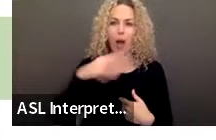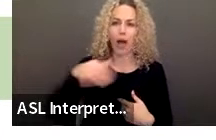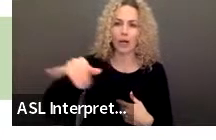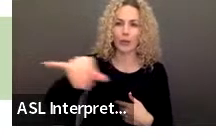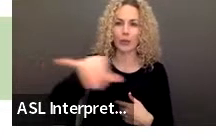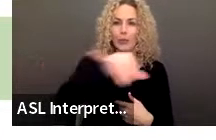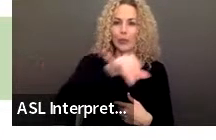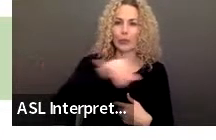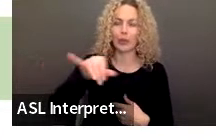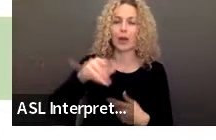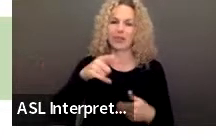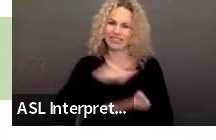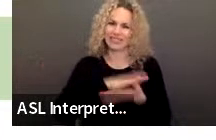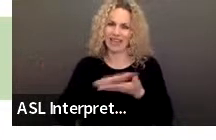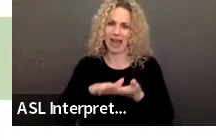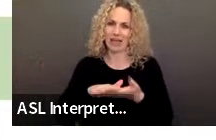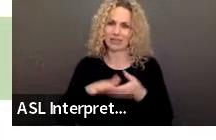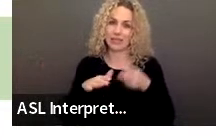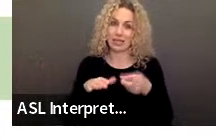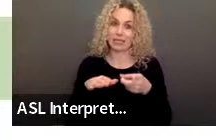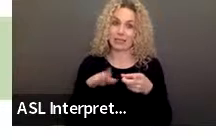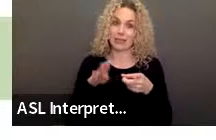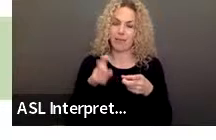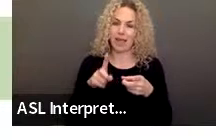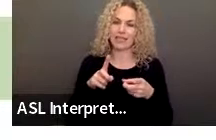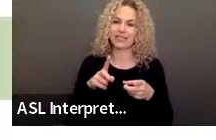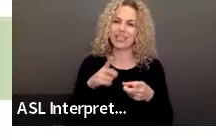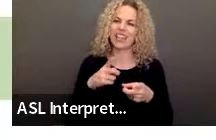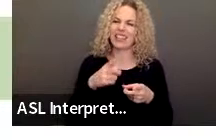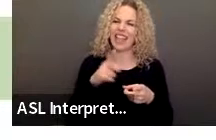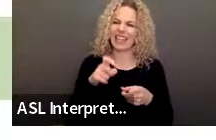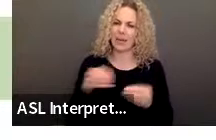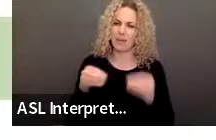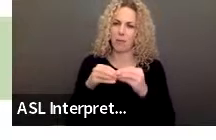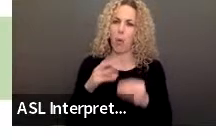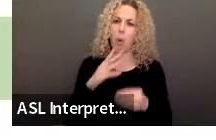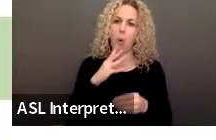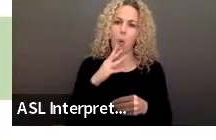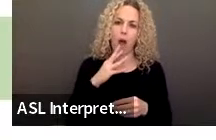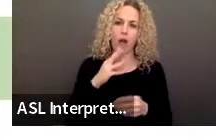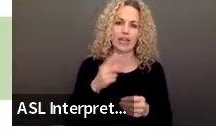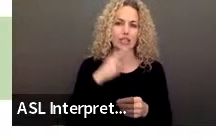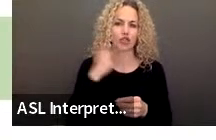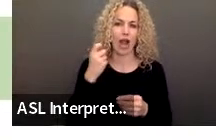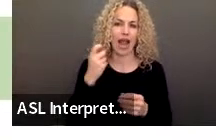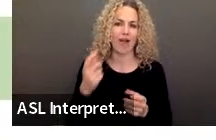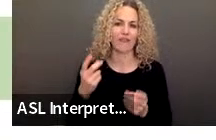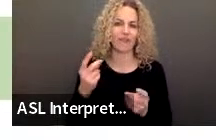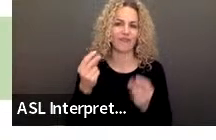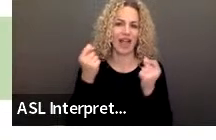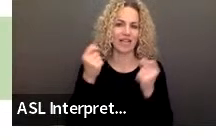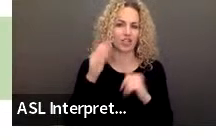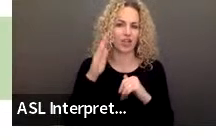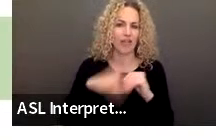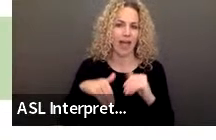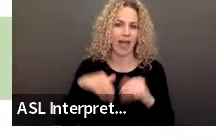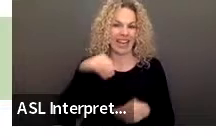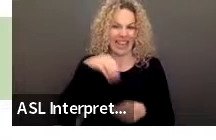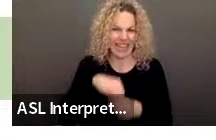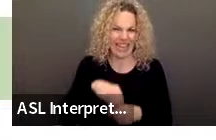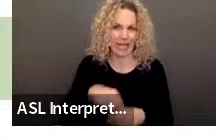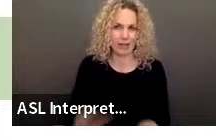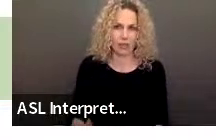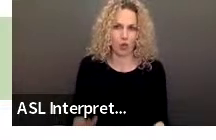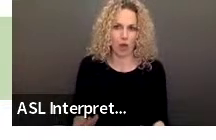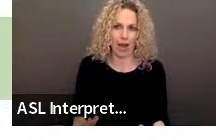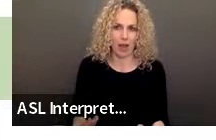of nice because these beds appreciate more watering because they dry out faster than crops that are in the soil. And so we need that task